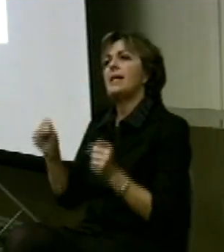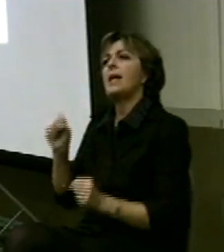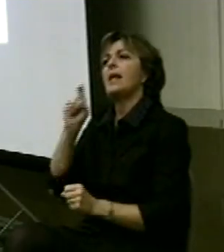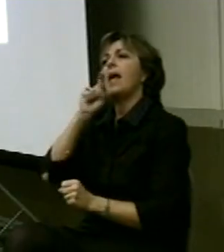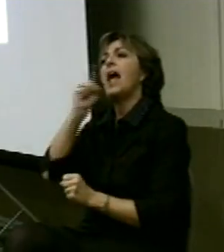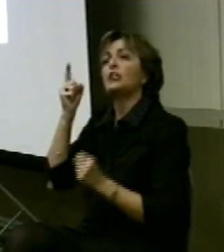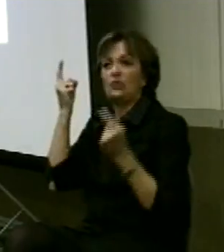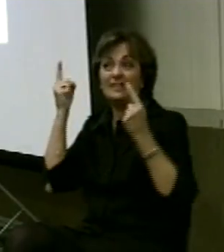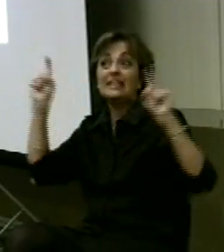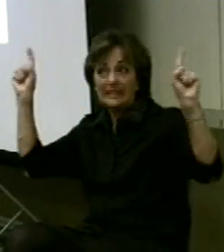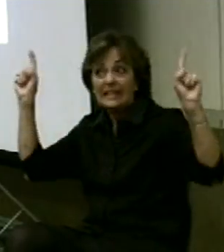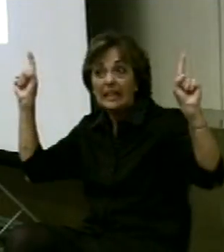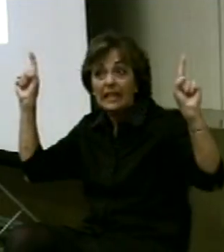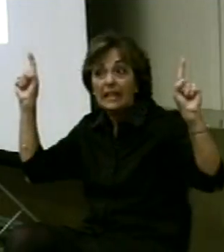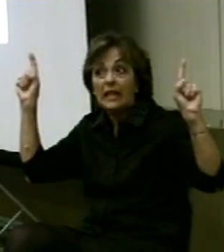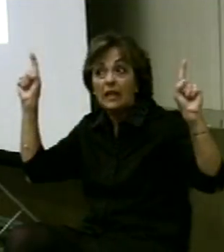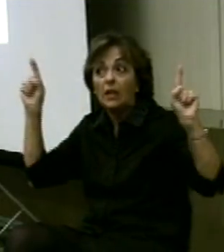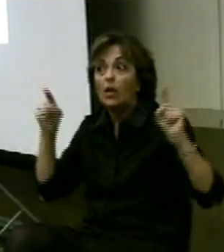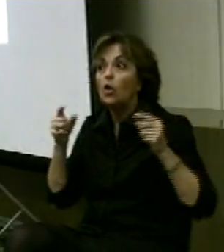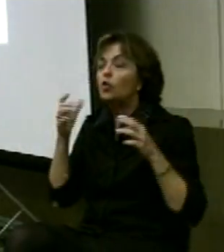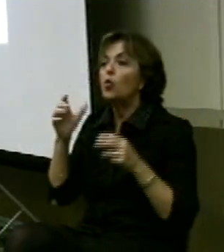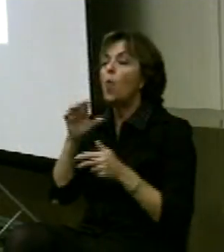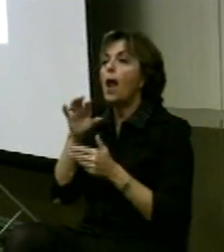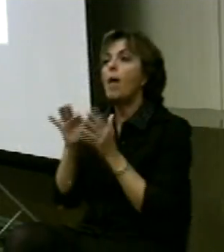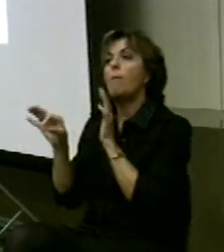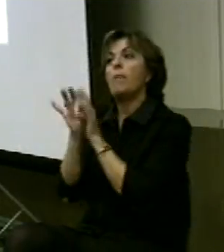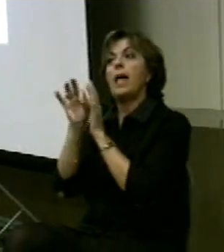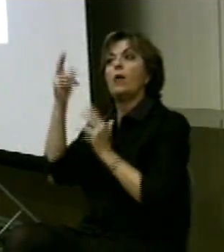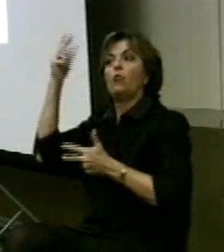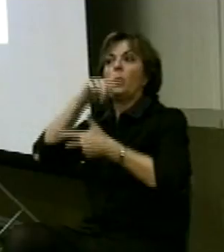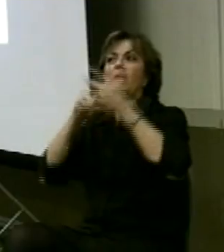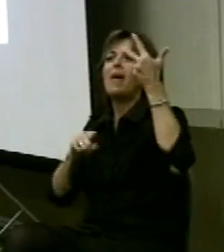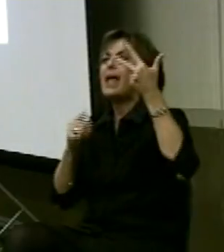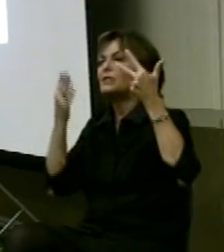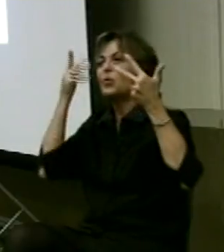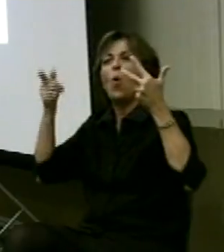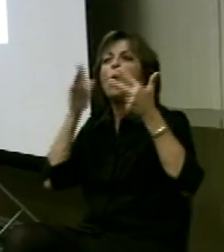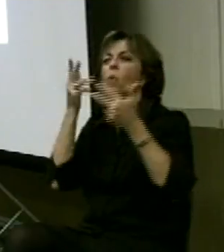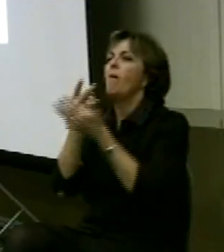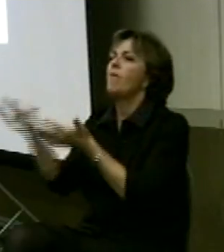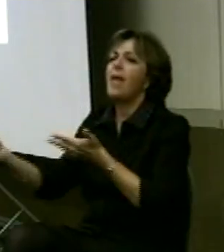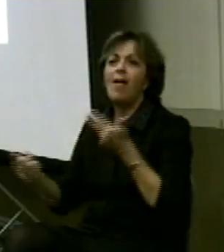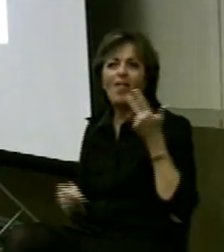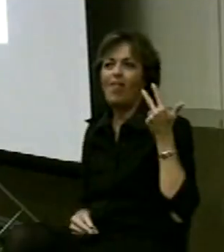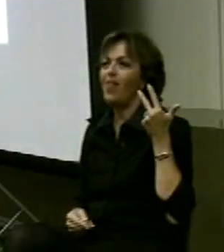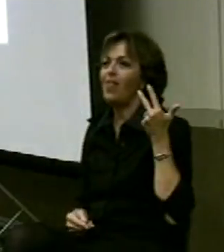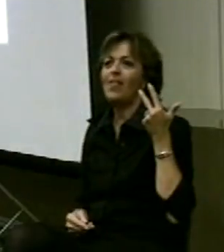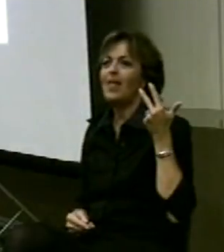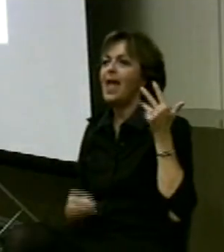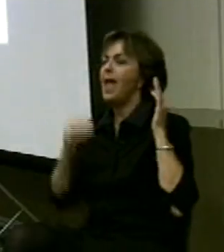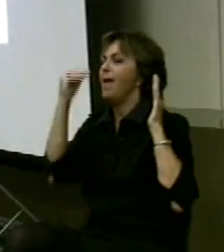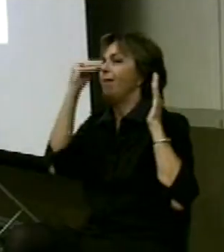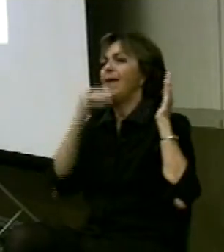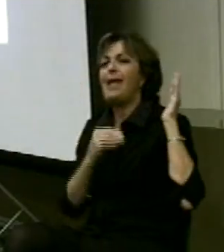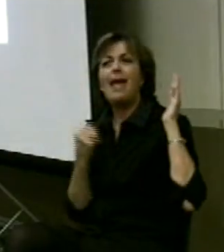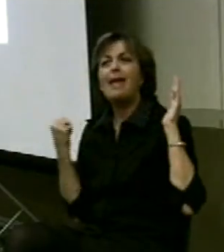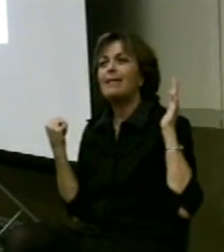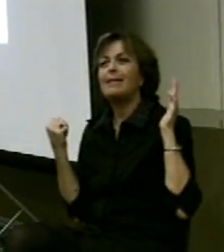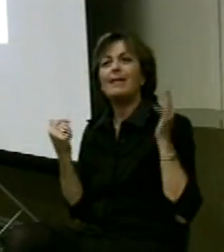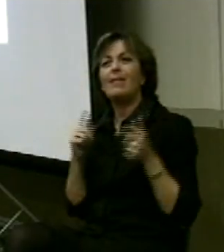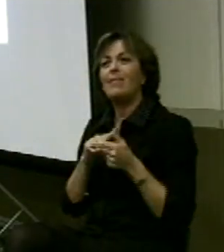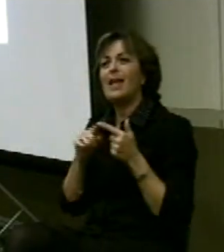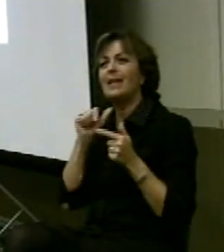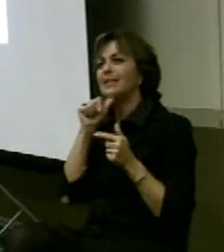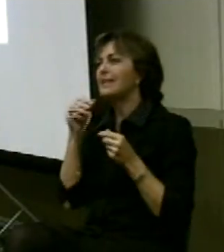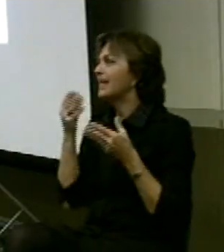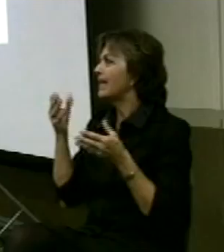be successful at. You don't want to pick the 3 things that we absolutely know they cannot do and put them on this form, because then that does not